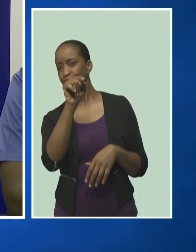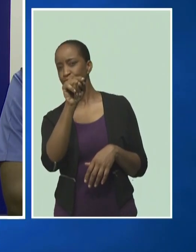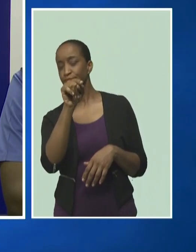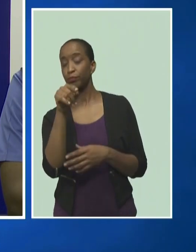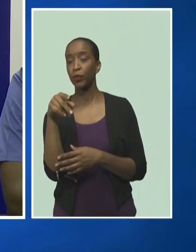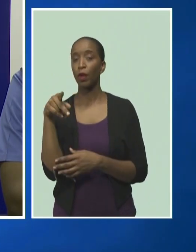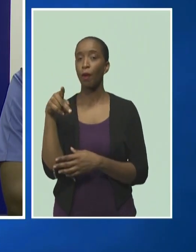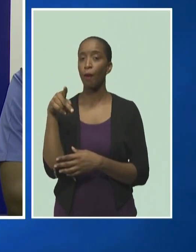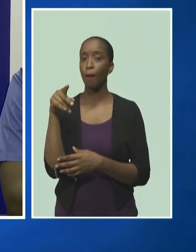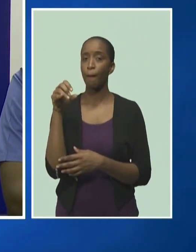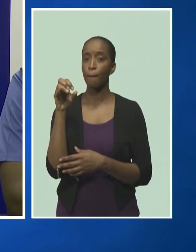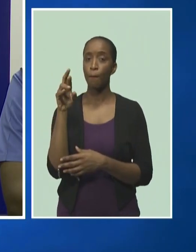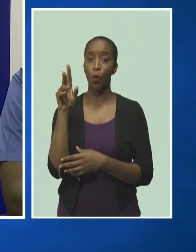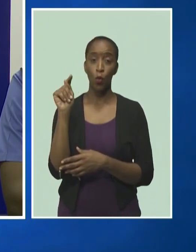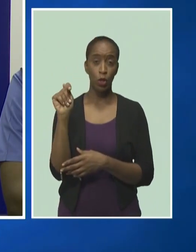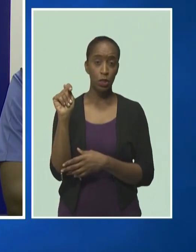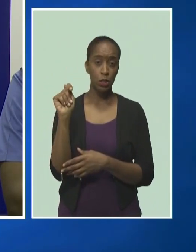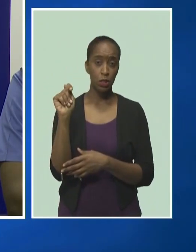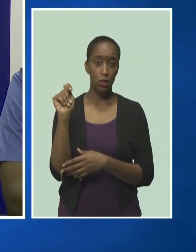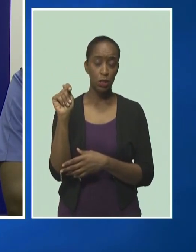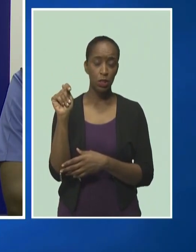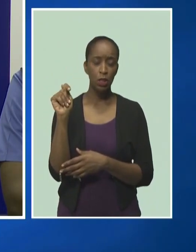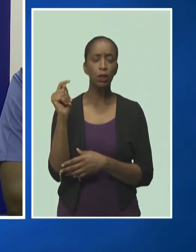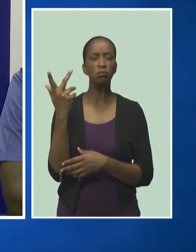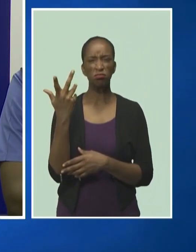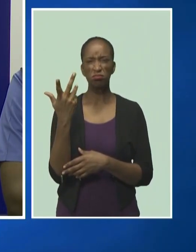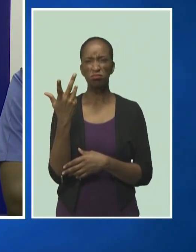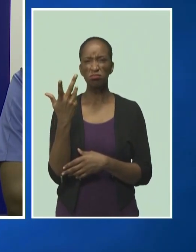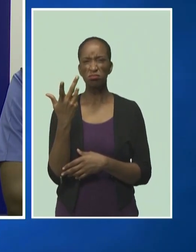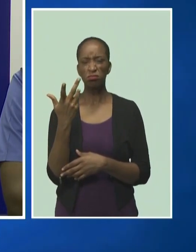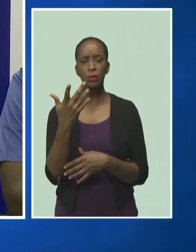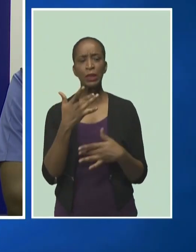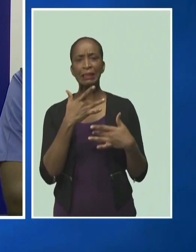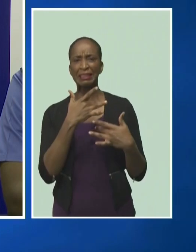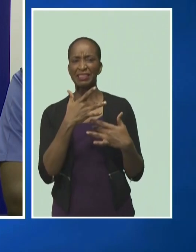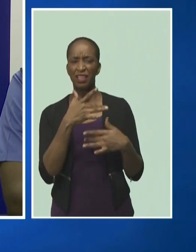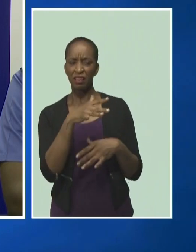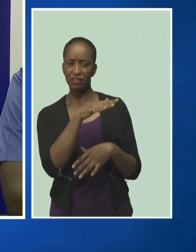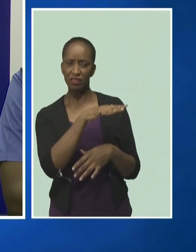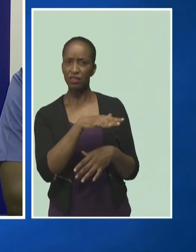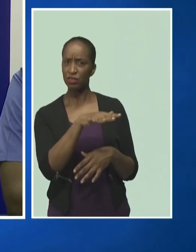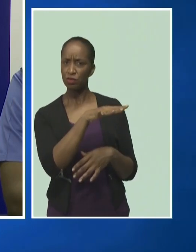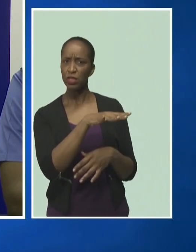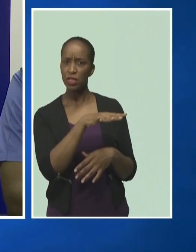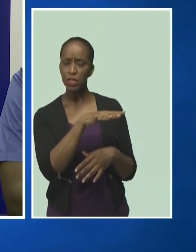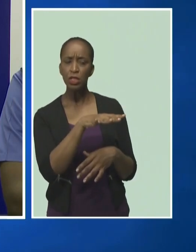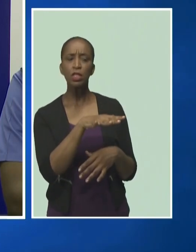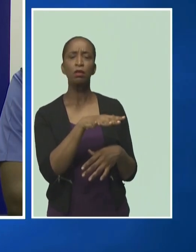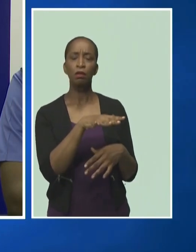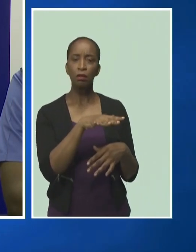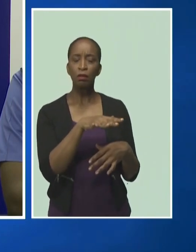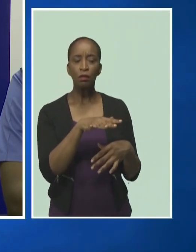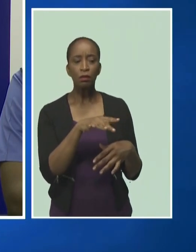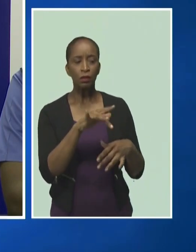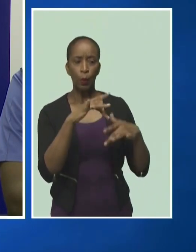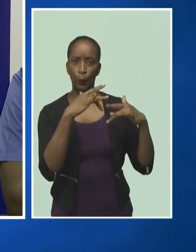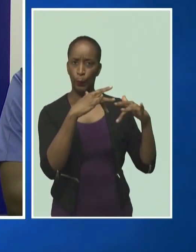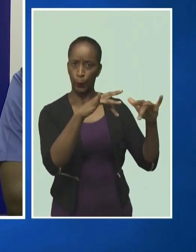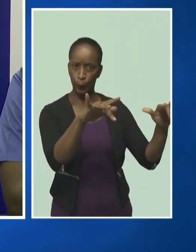to the port. But in the area where we would normally have the parade, where they were clear for the parade, there were hundreds of